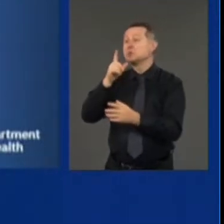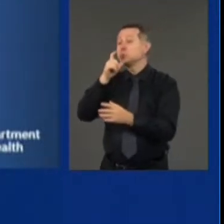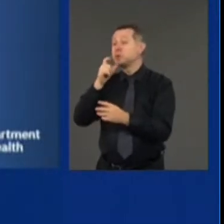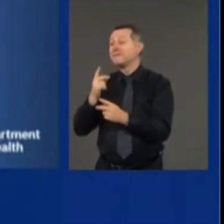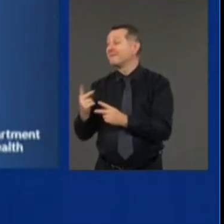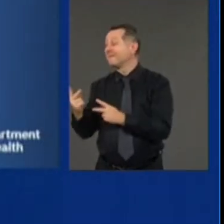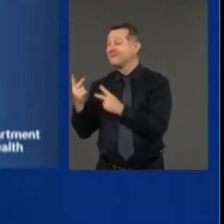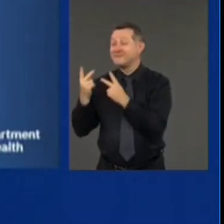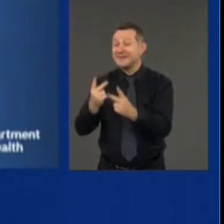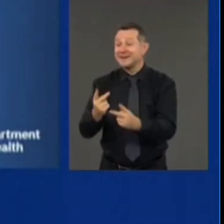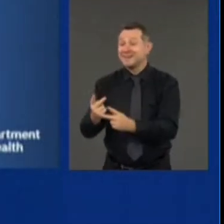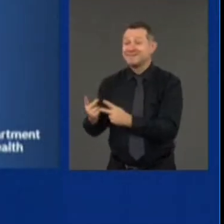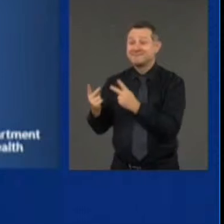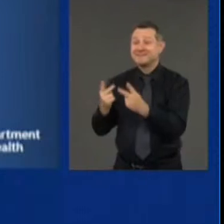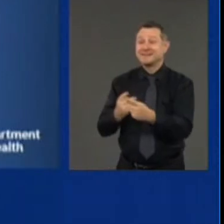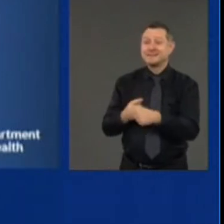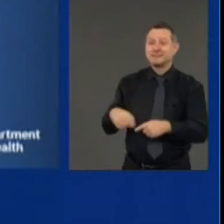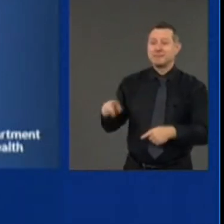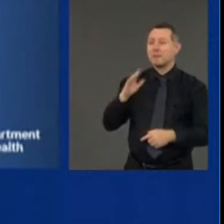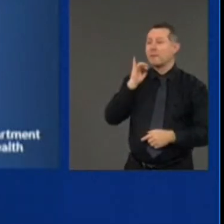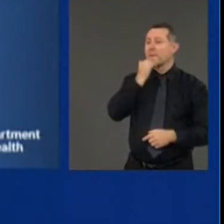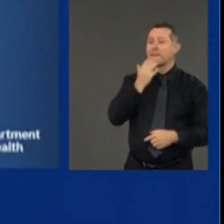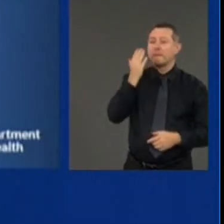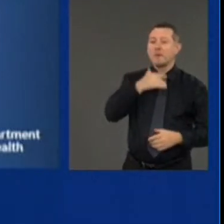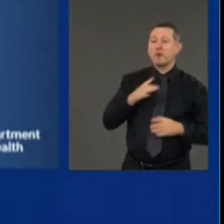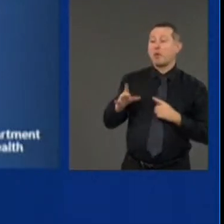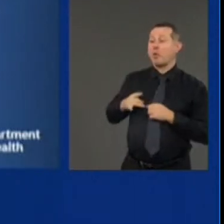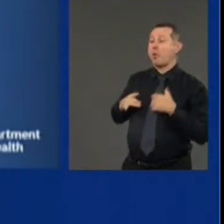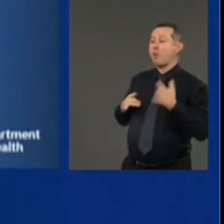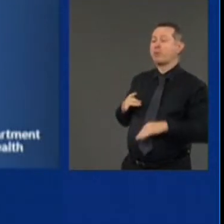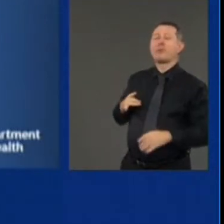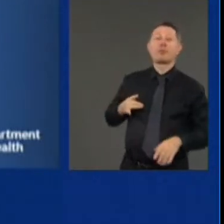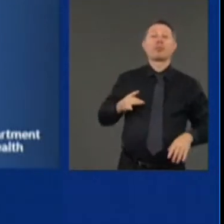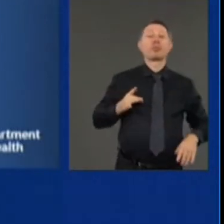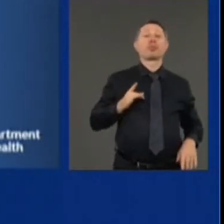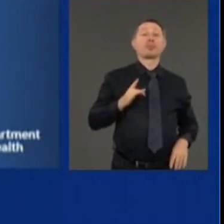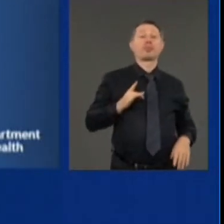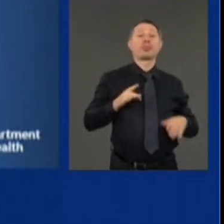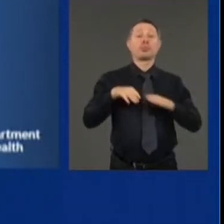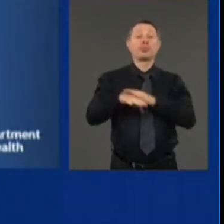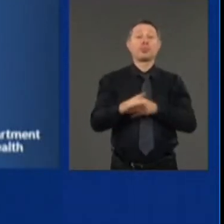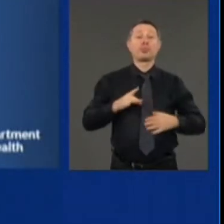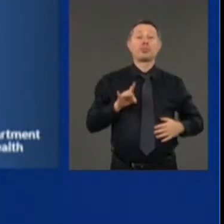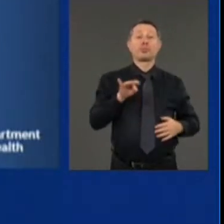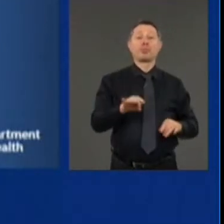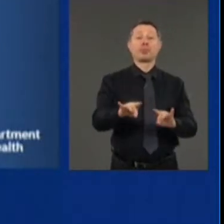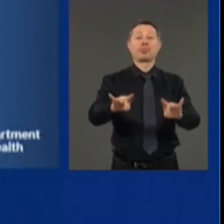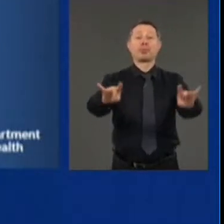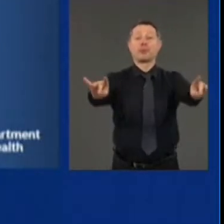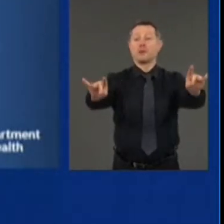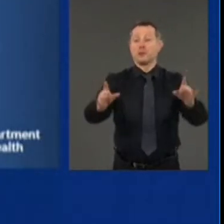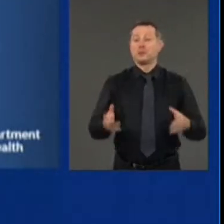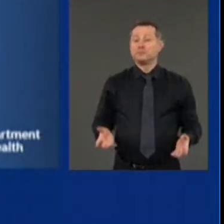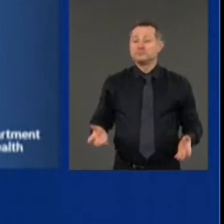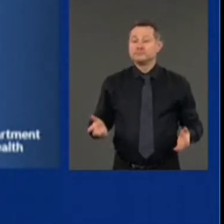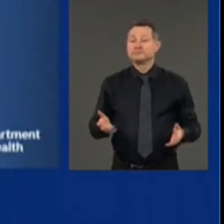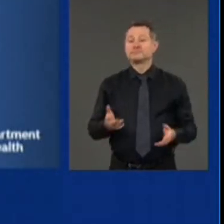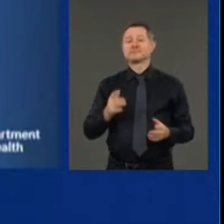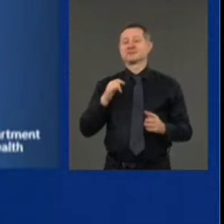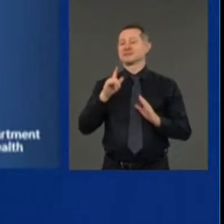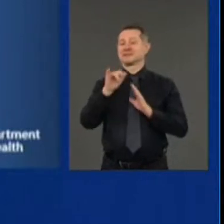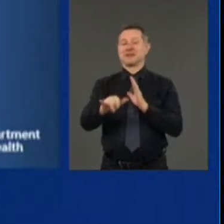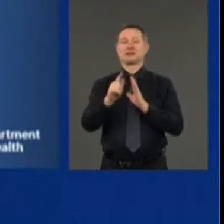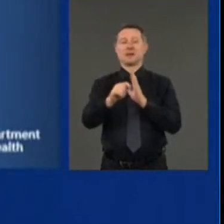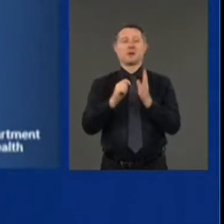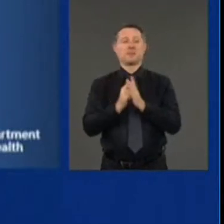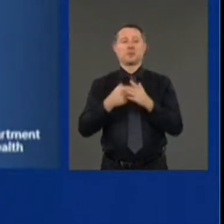also inadvertently bring the virus into the facility right back then at a time when we did not know about